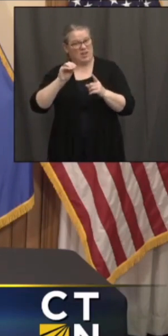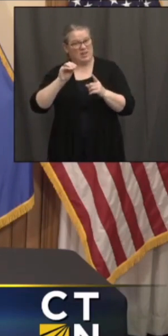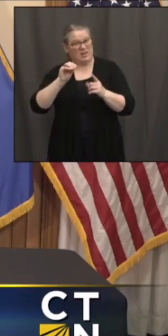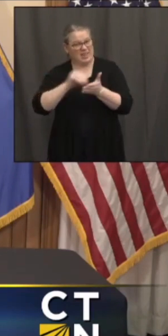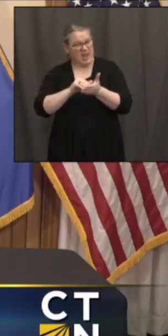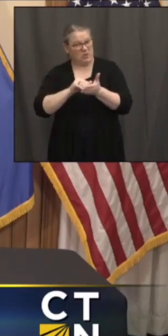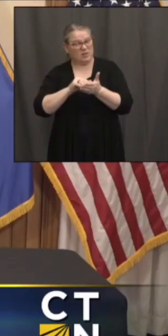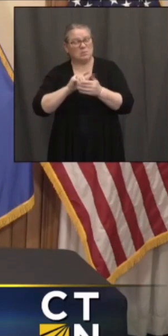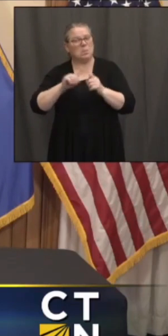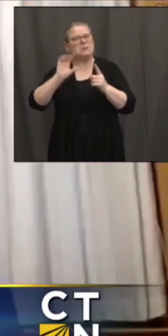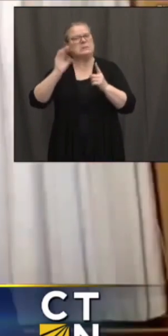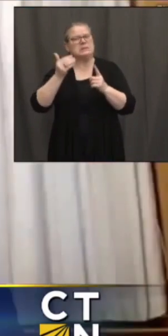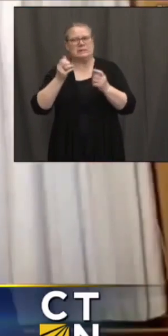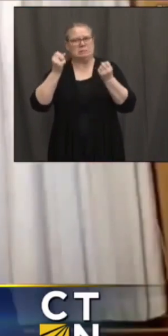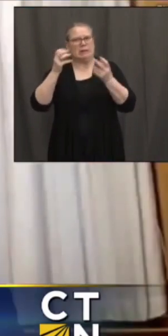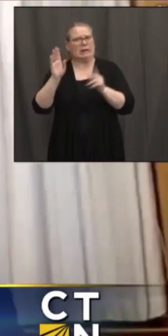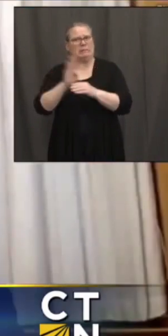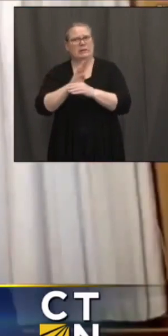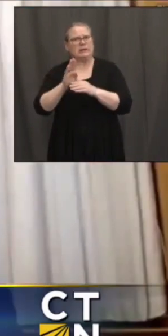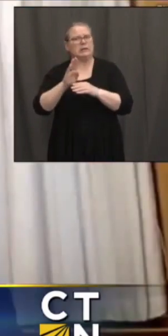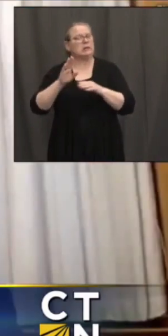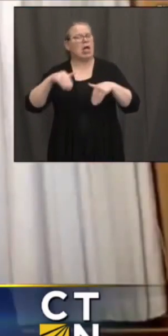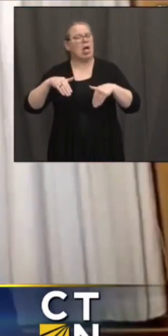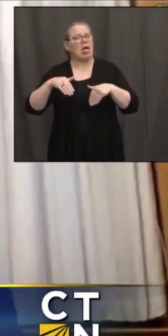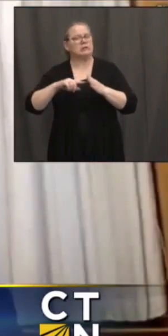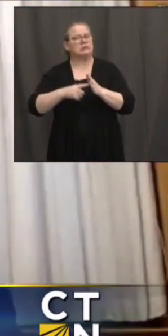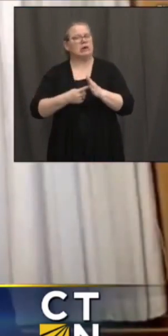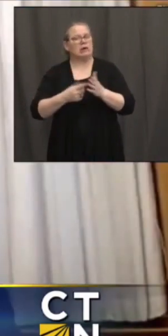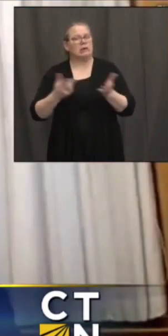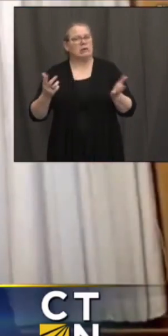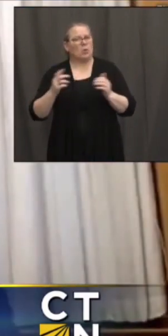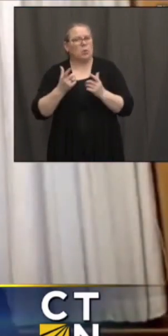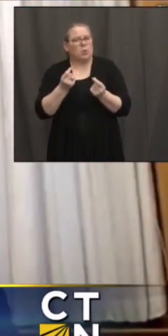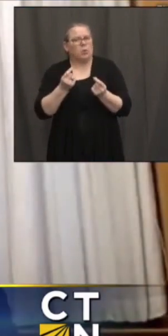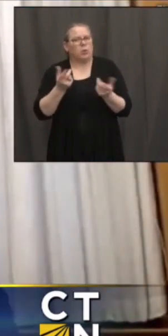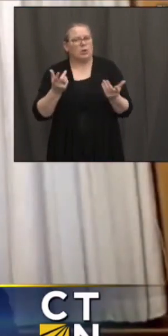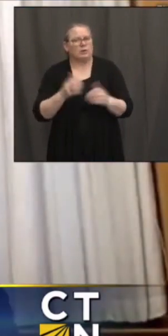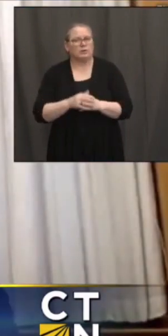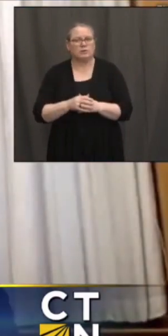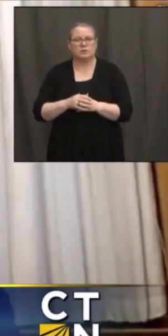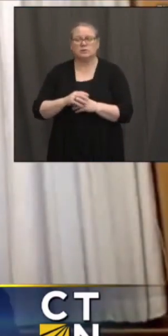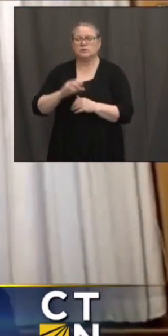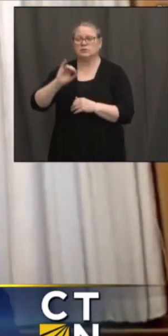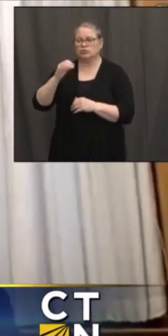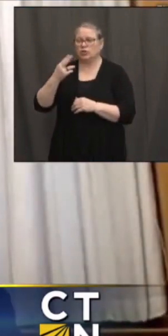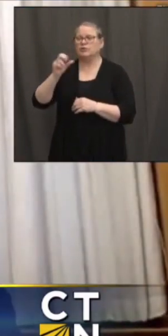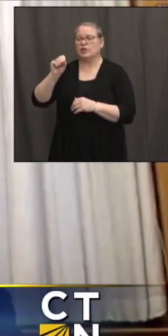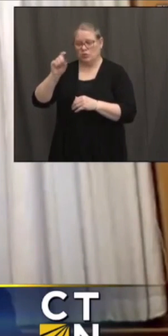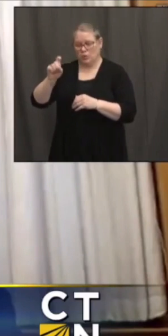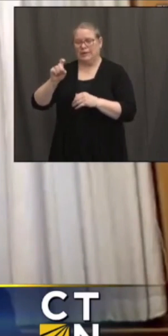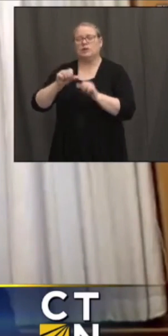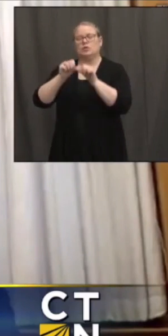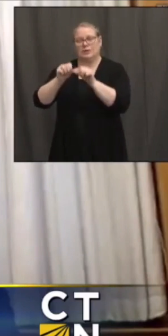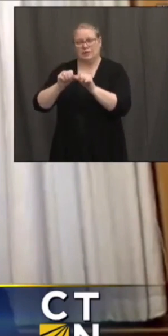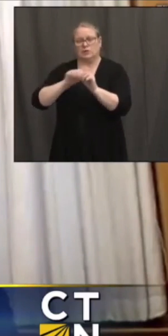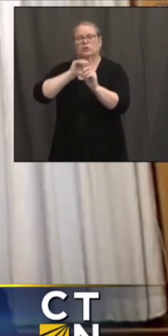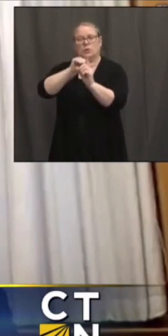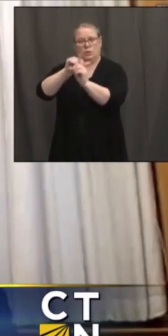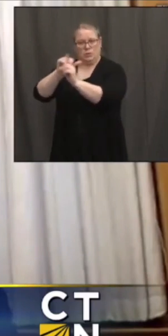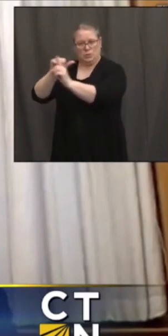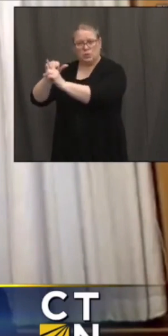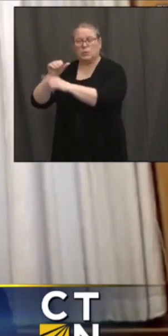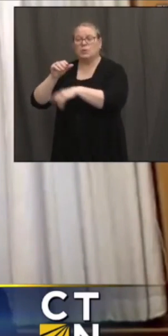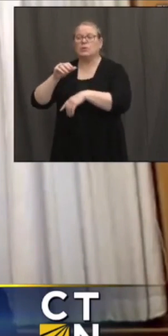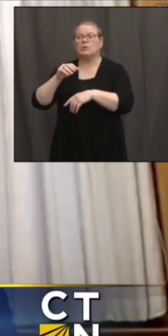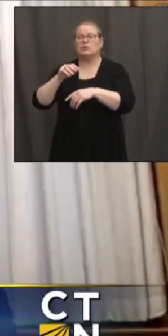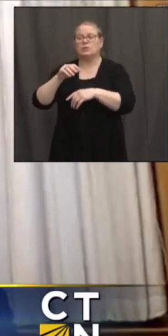Yes, definitely more work to do to continue to get the word out there and identify those businesses and make sure they're getting enrolled and